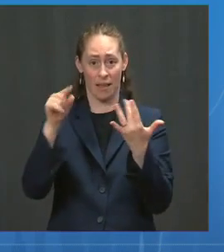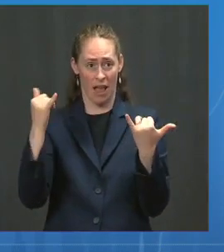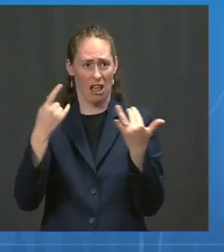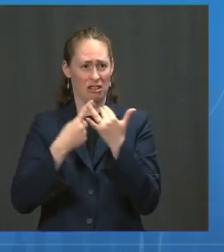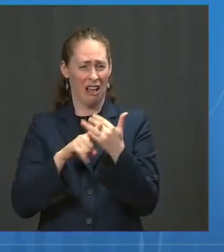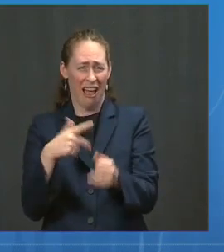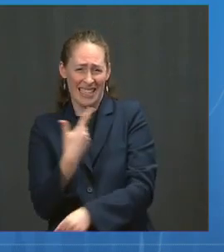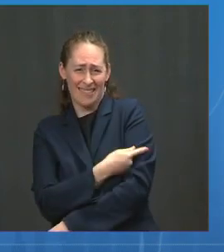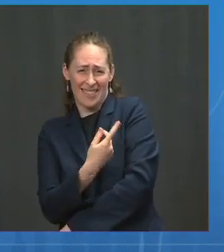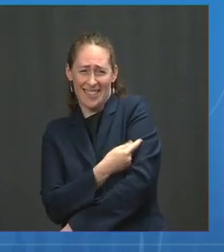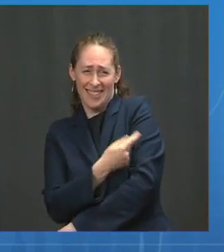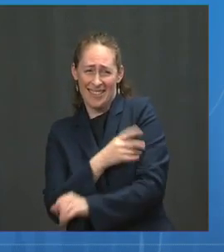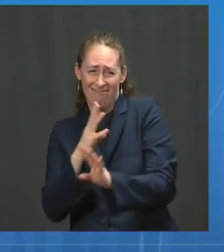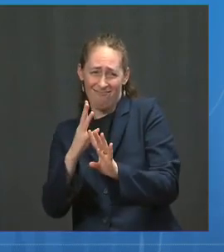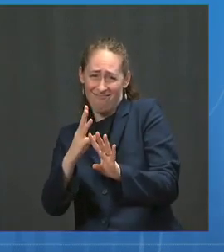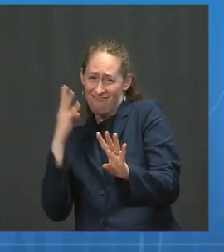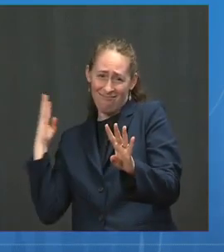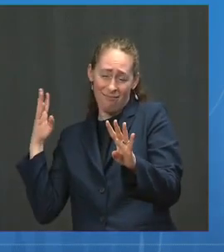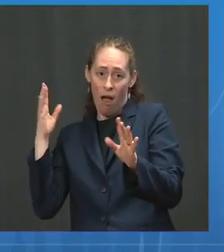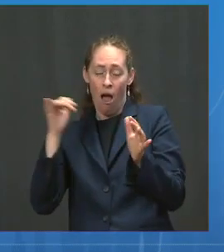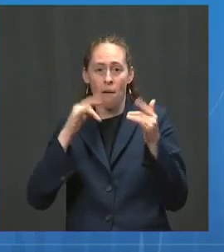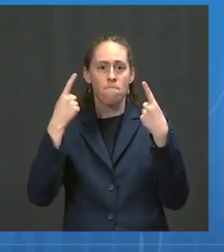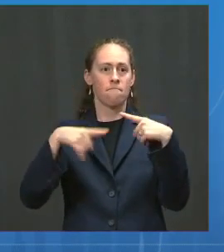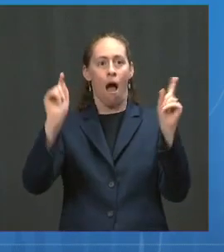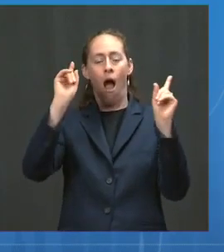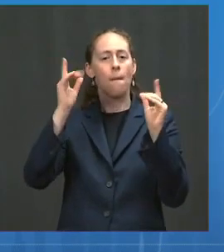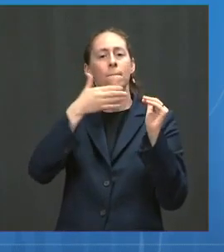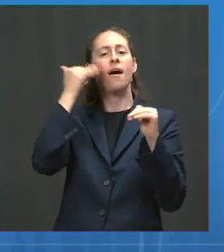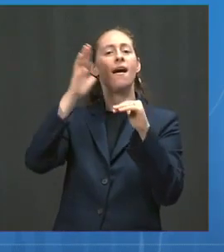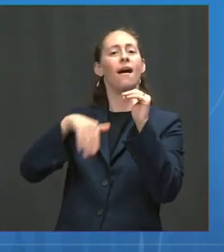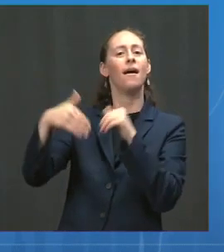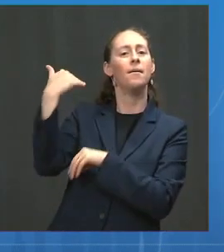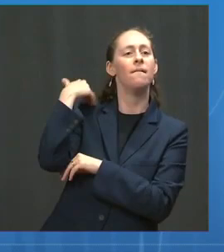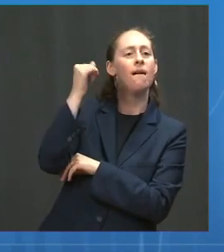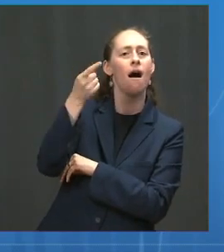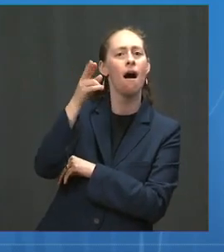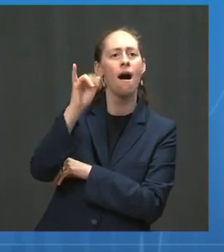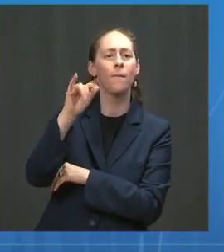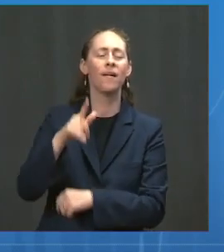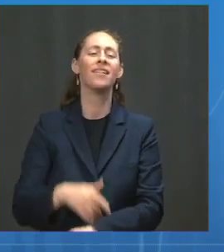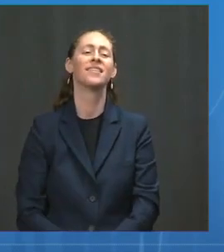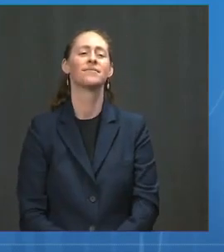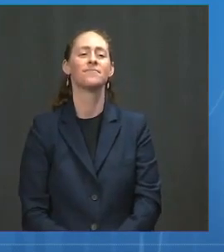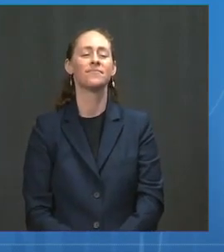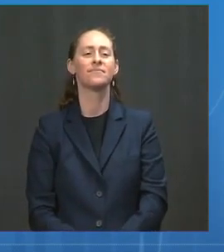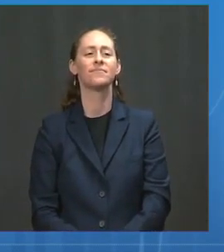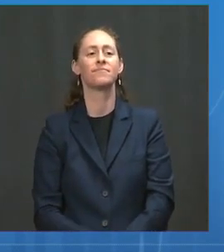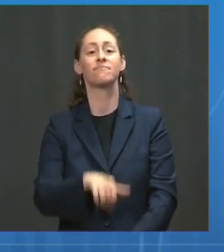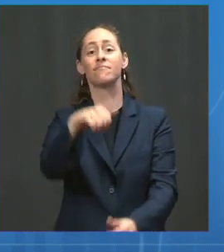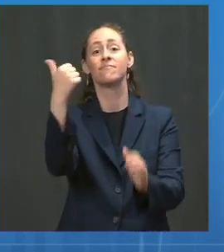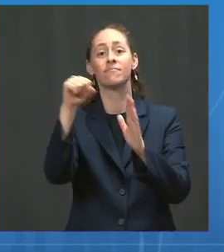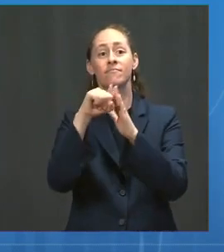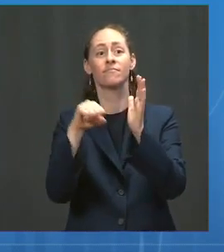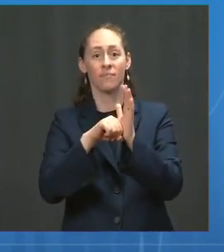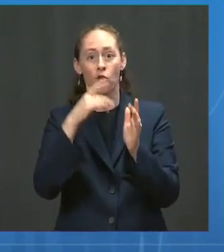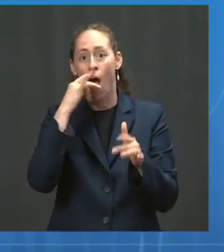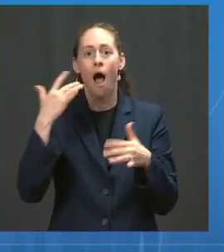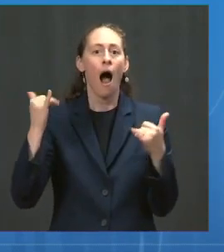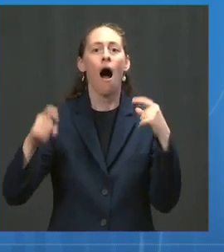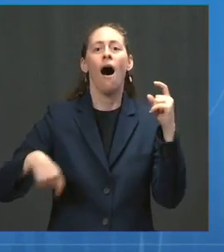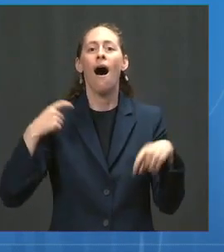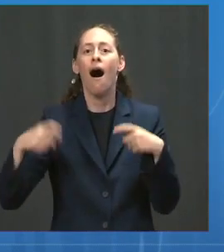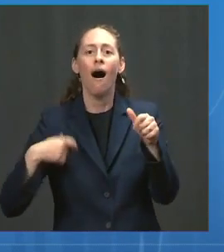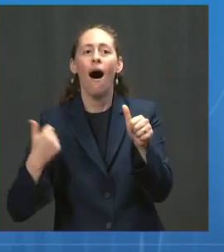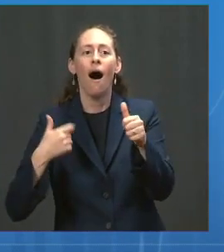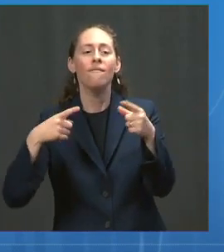April. And other states that have been lagging in vaccinations are also picking up their pace. Tennessee has